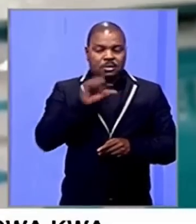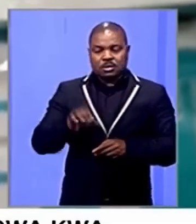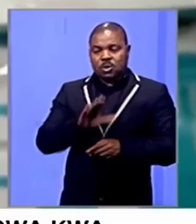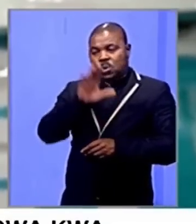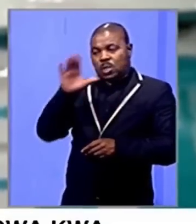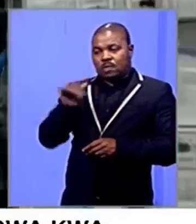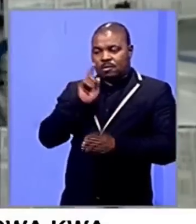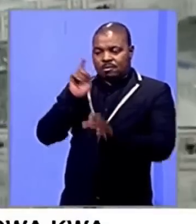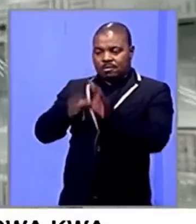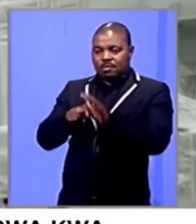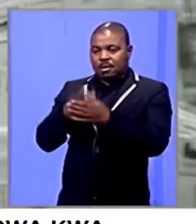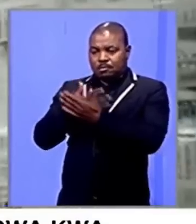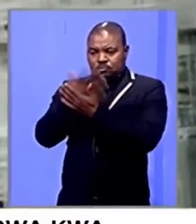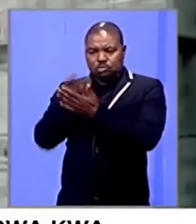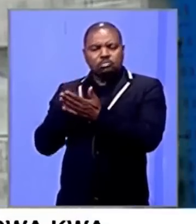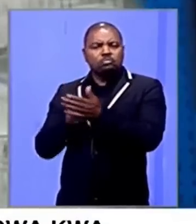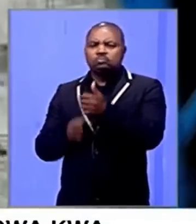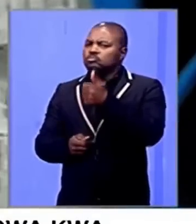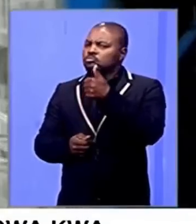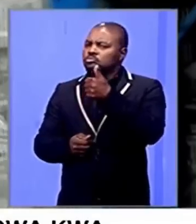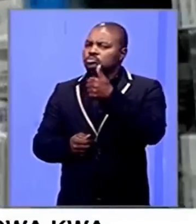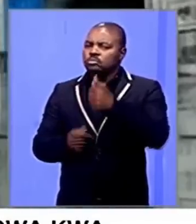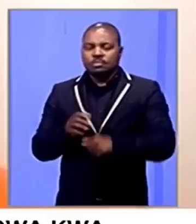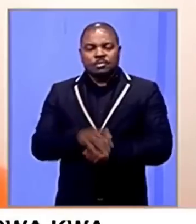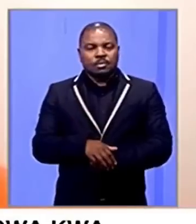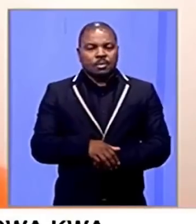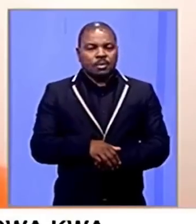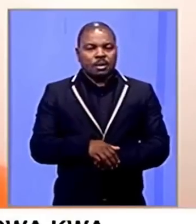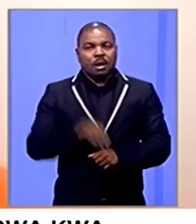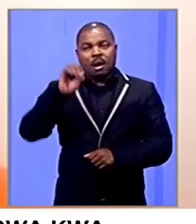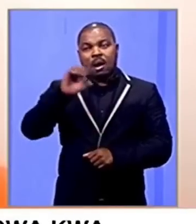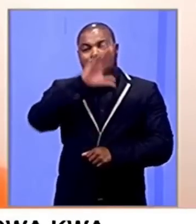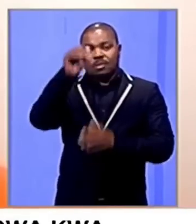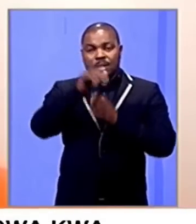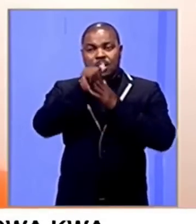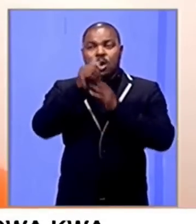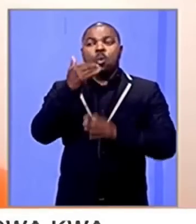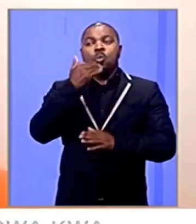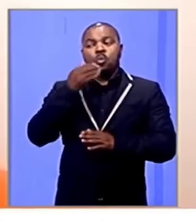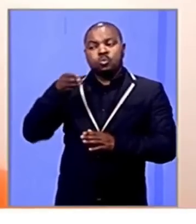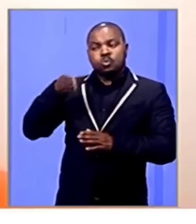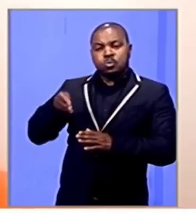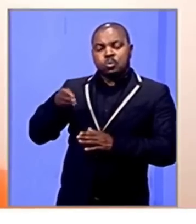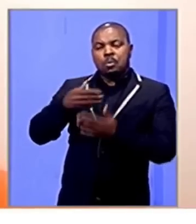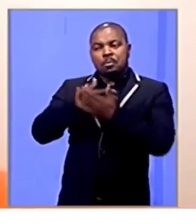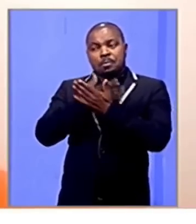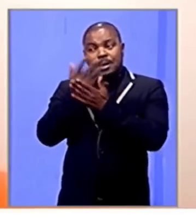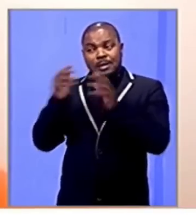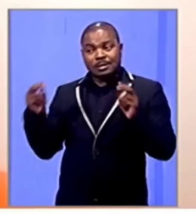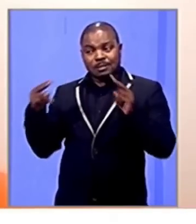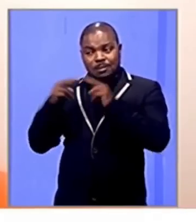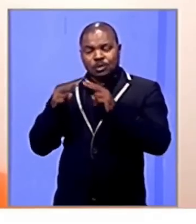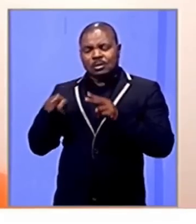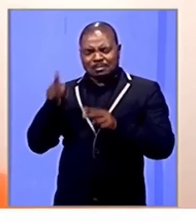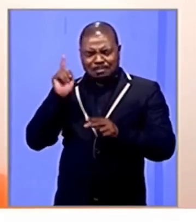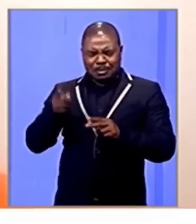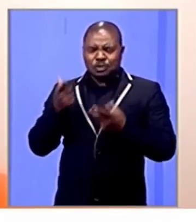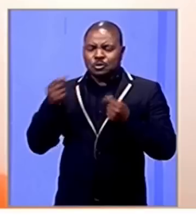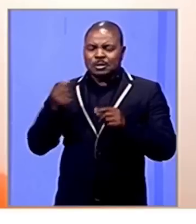ile karolo ya BRICS ke e siameng. We are expecting the African leaders will be attending the BRICS summit to make sure that they